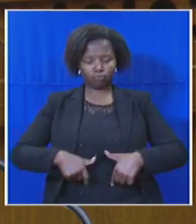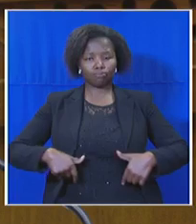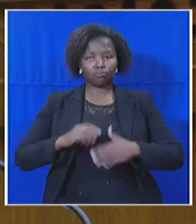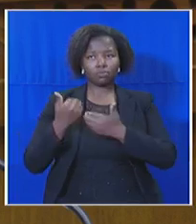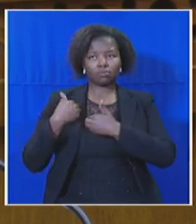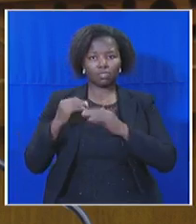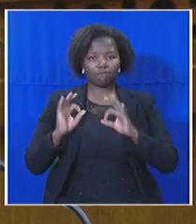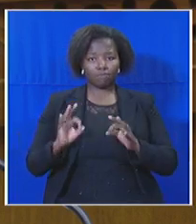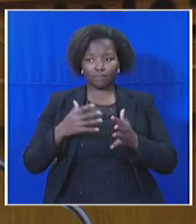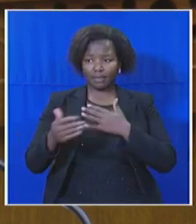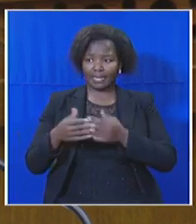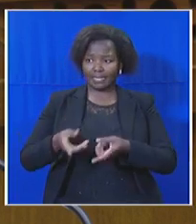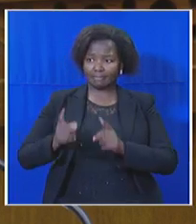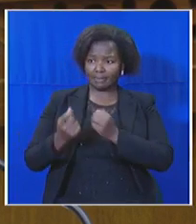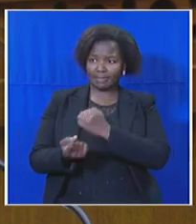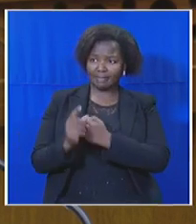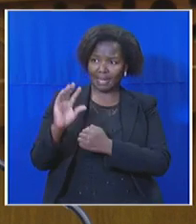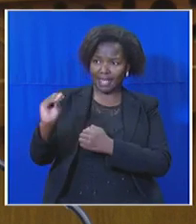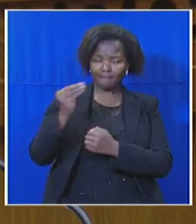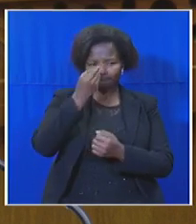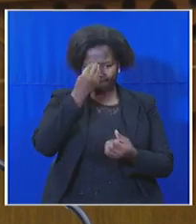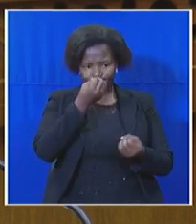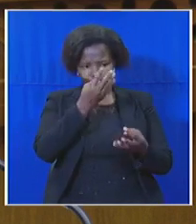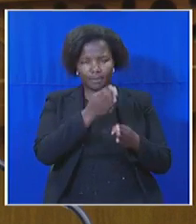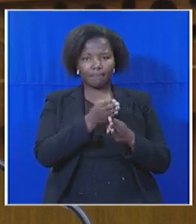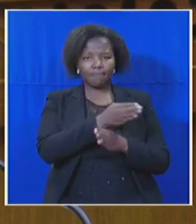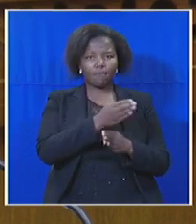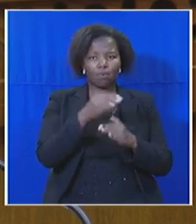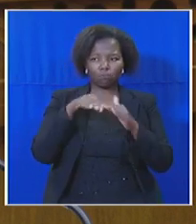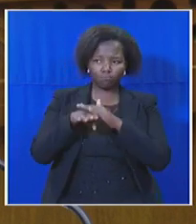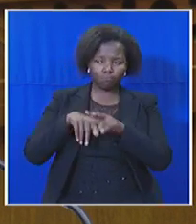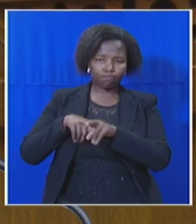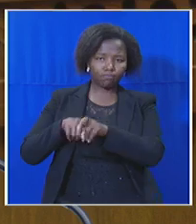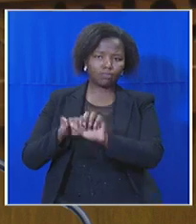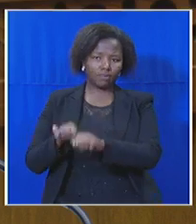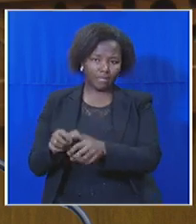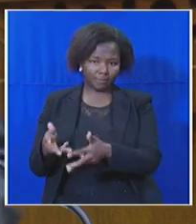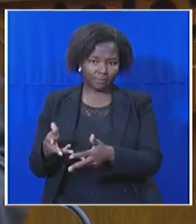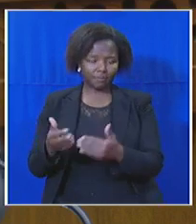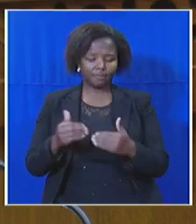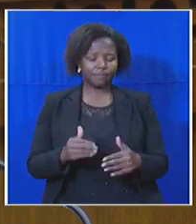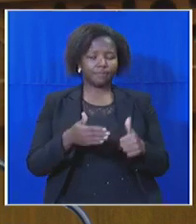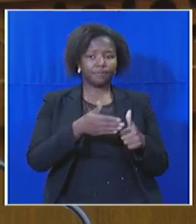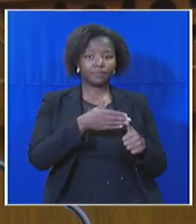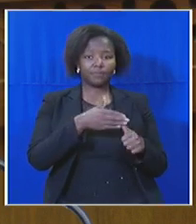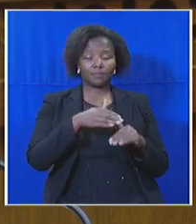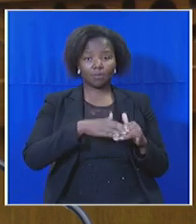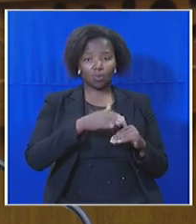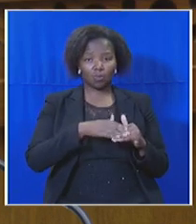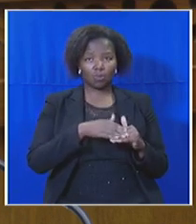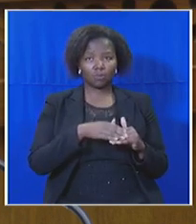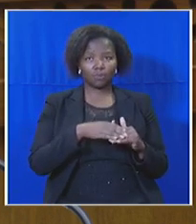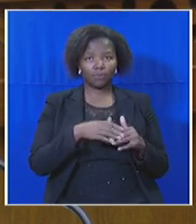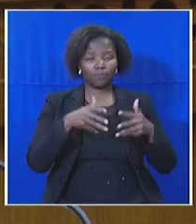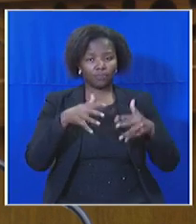possible dangerous suspects and potential situations when reporting for duty. Furthermore, there will be assessments of